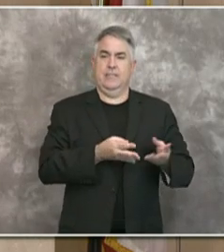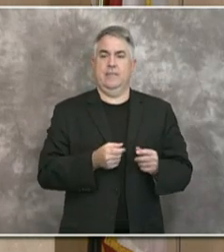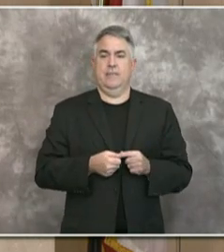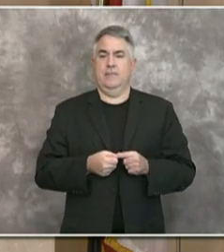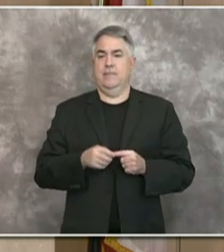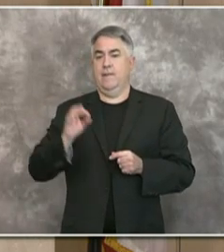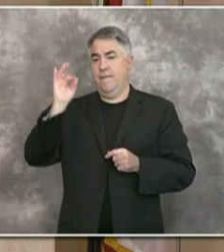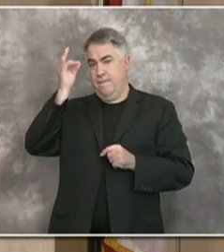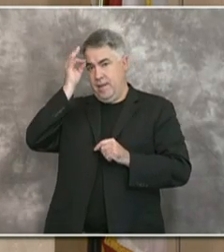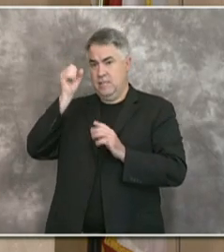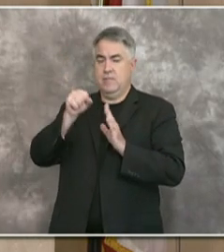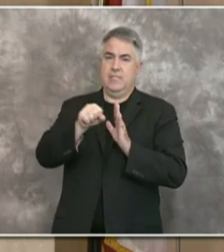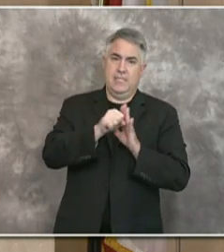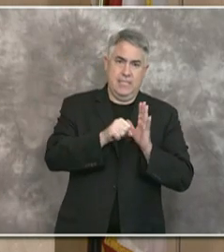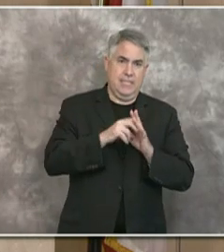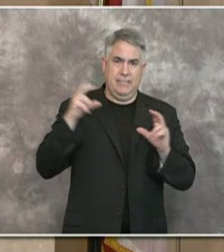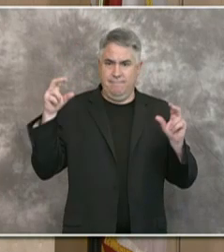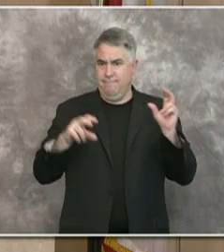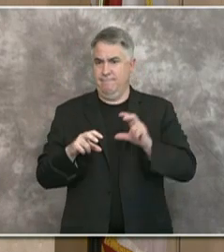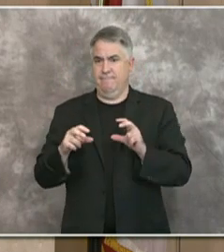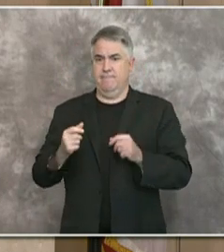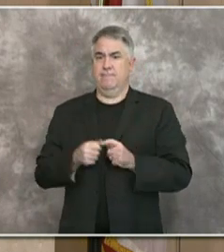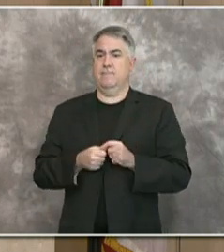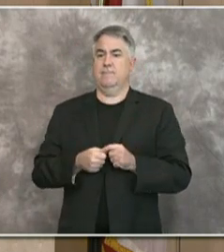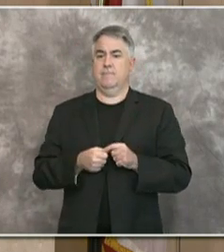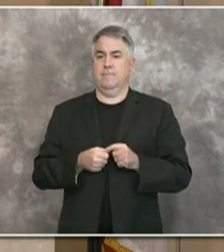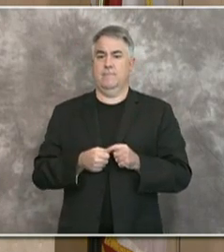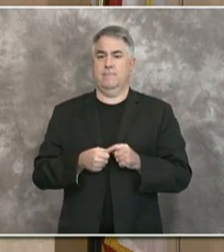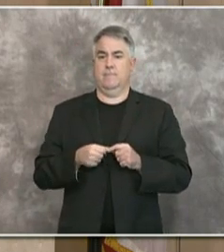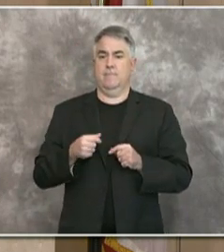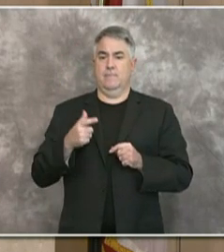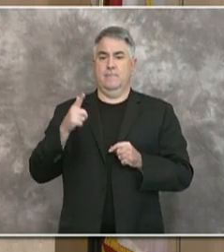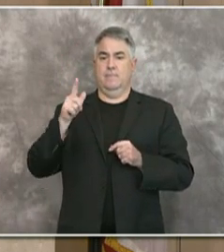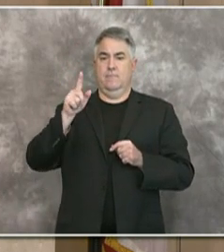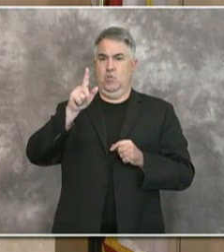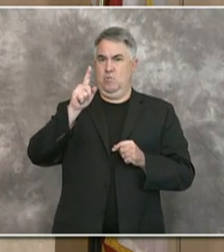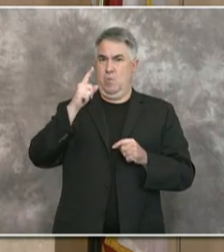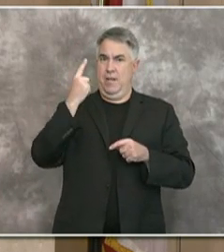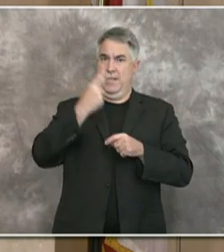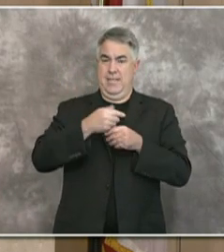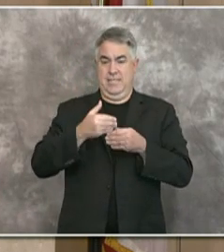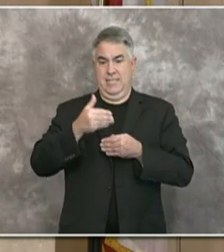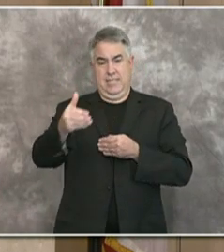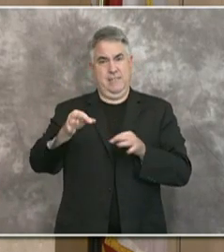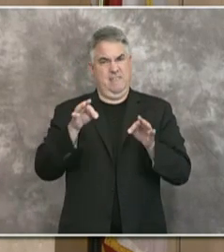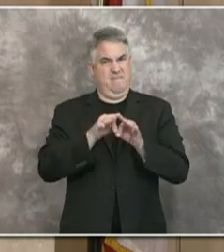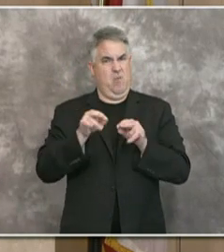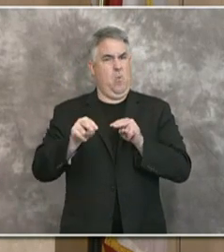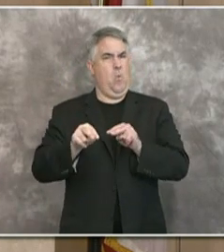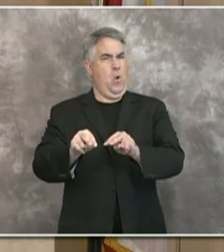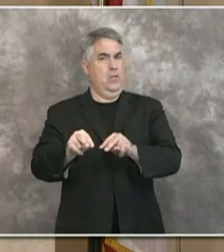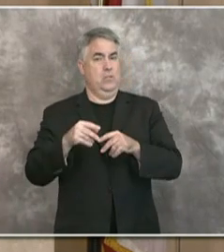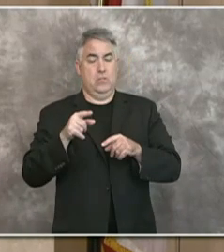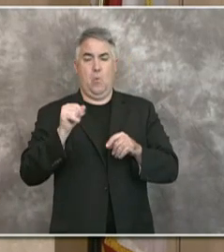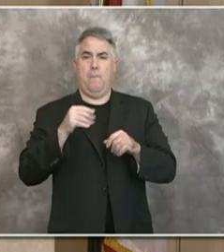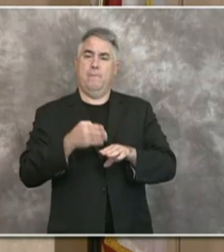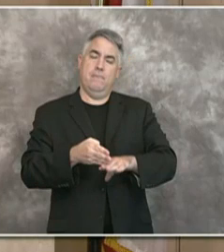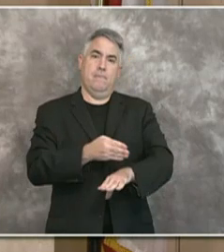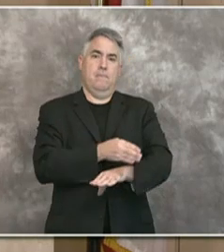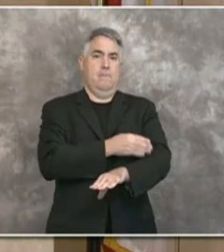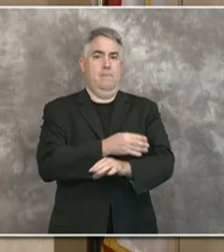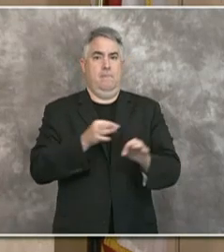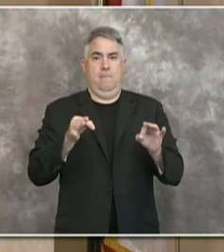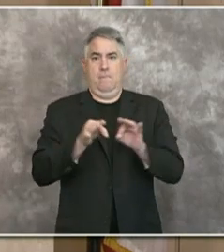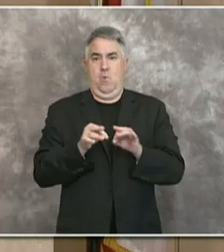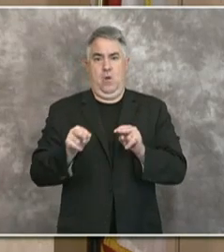metrics. However, the next 21 days are essential to maintain our progress. So as we move to reopen